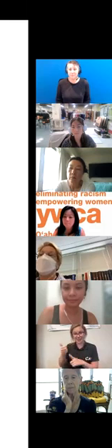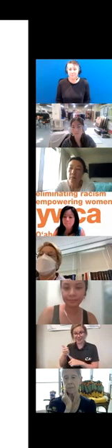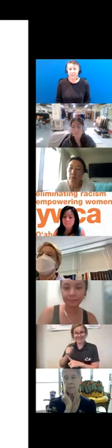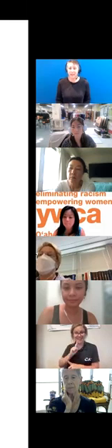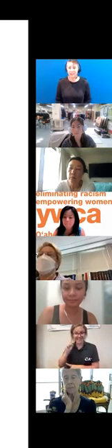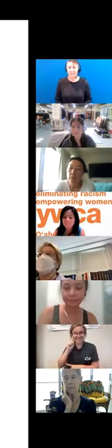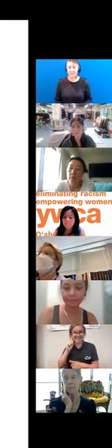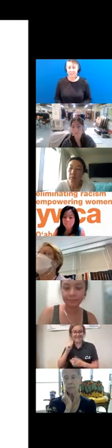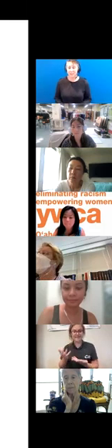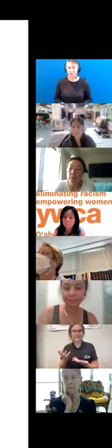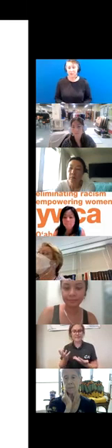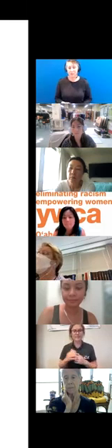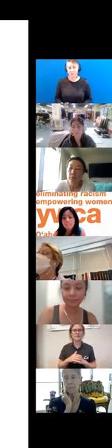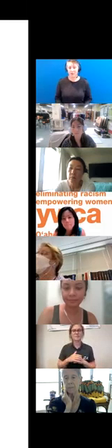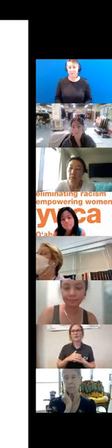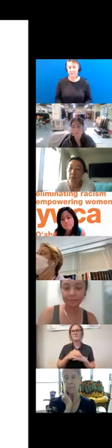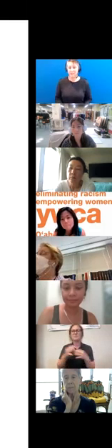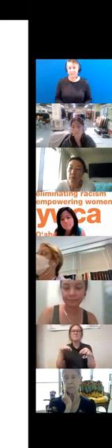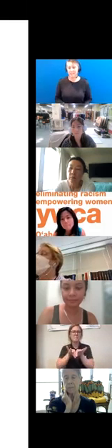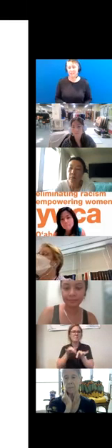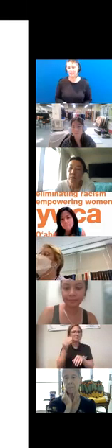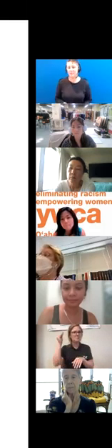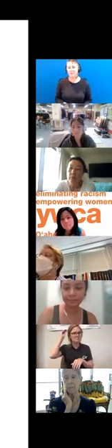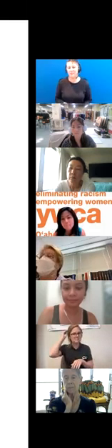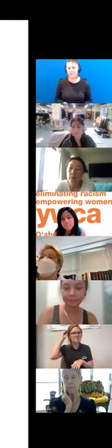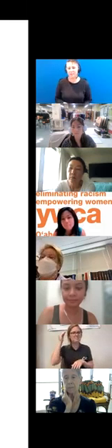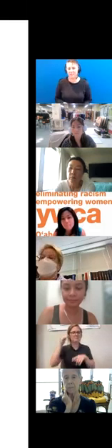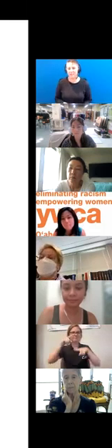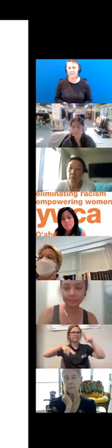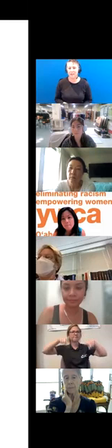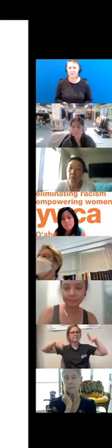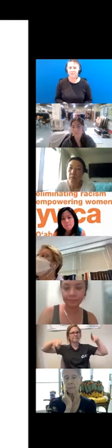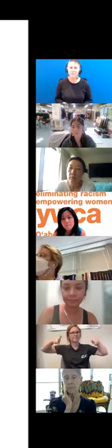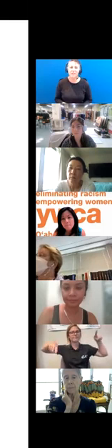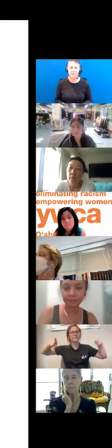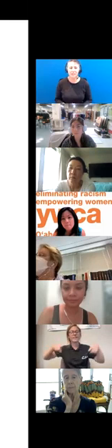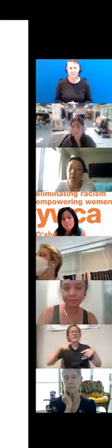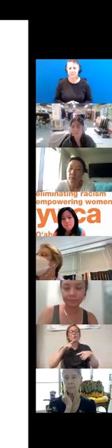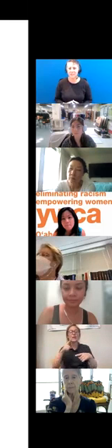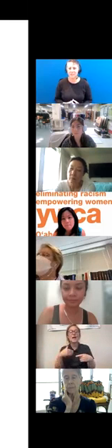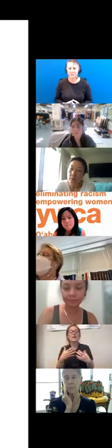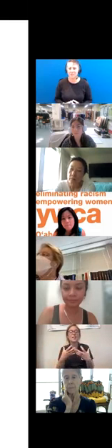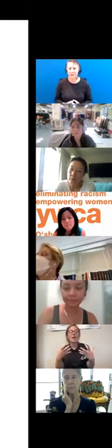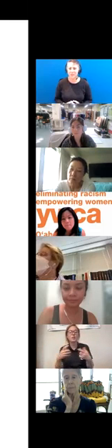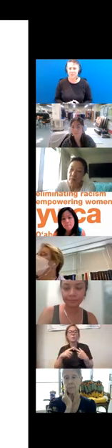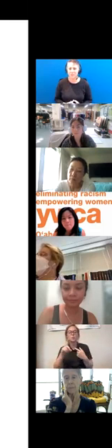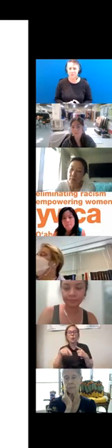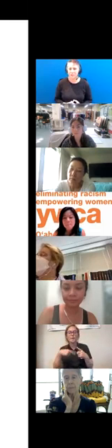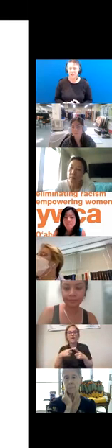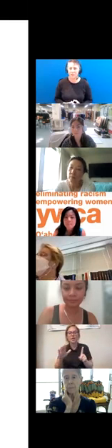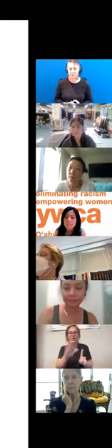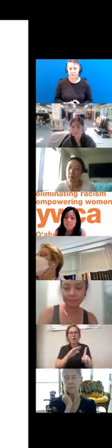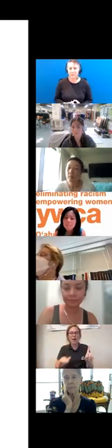people. And even though they are physically deaf, they don't identify as being deaf. So that's another thing to keep in mind